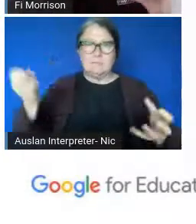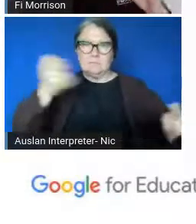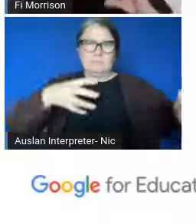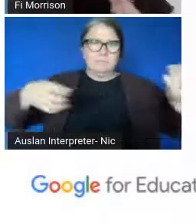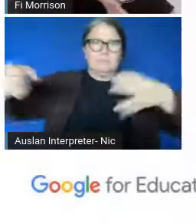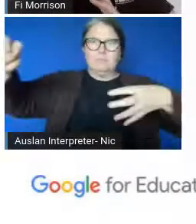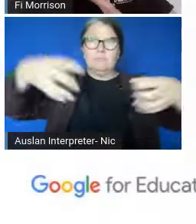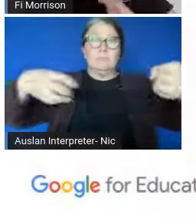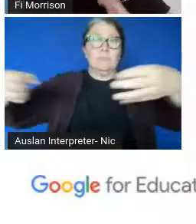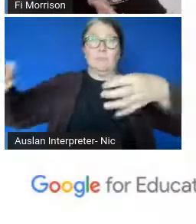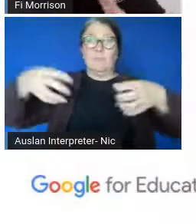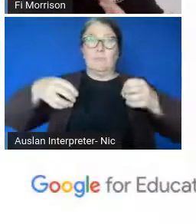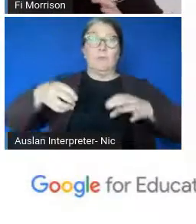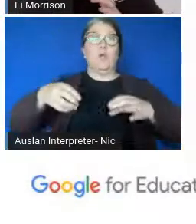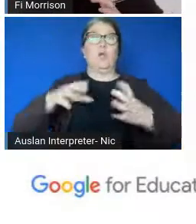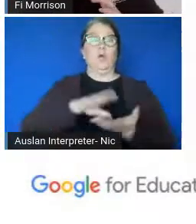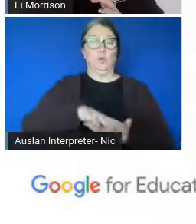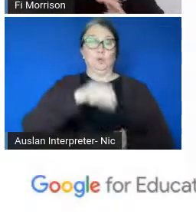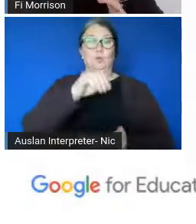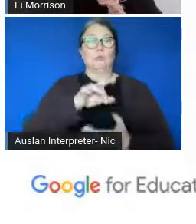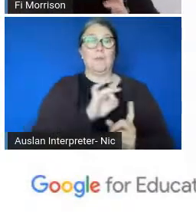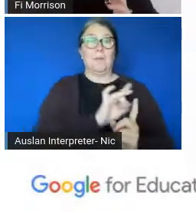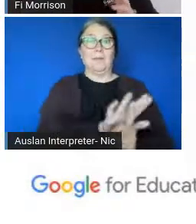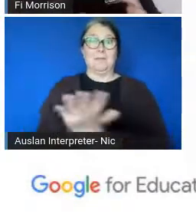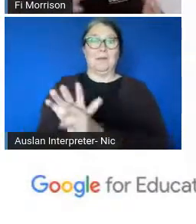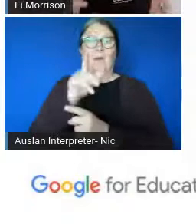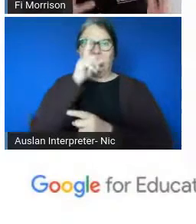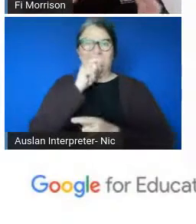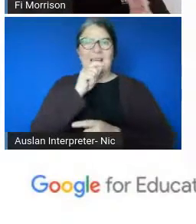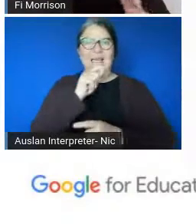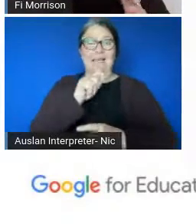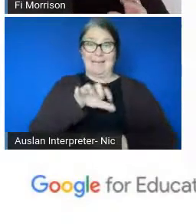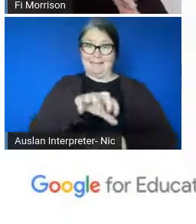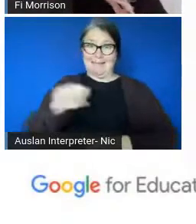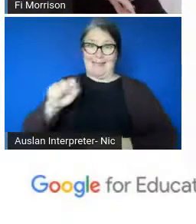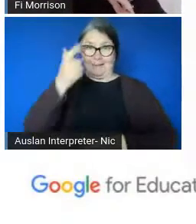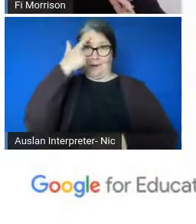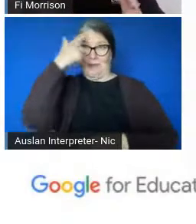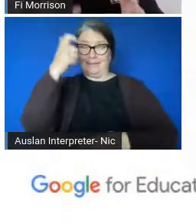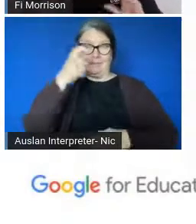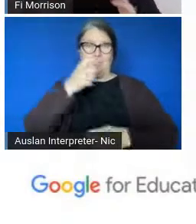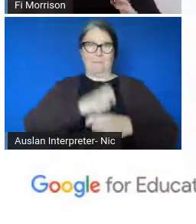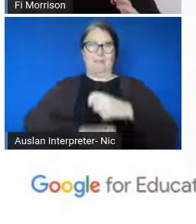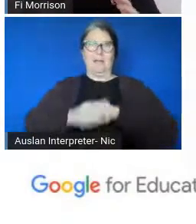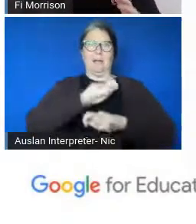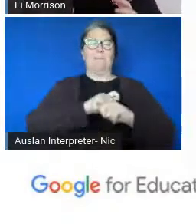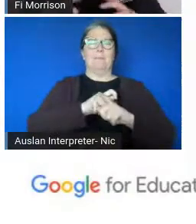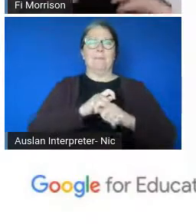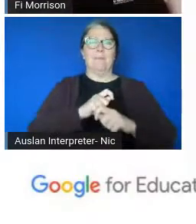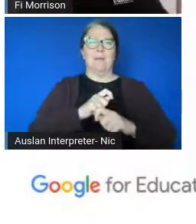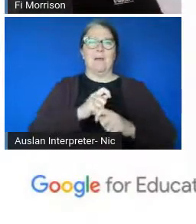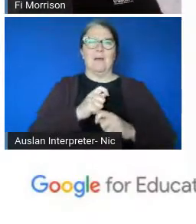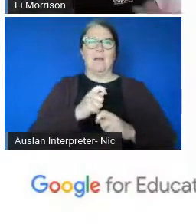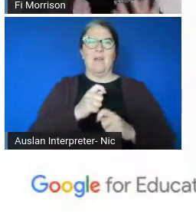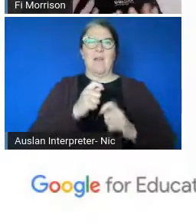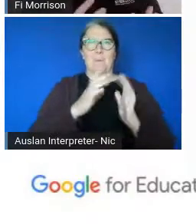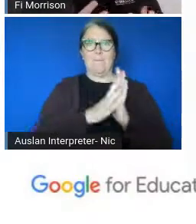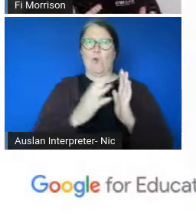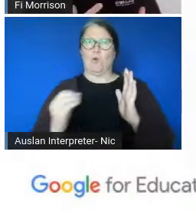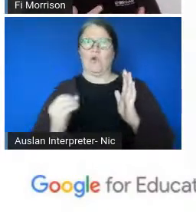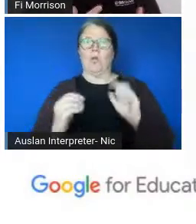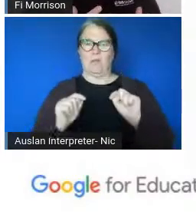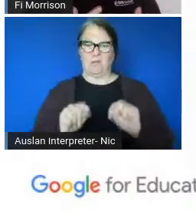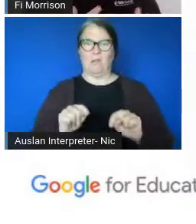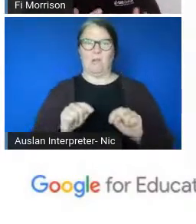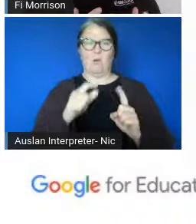then turn into a prototype. So that's kind of where we went last session. So this session, we're really wrapping up